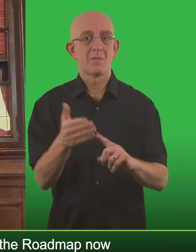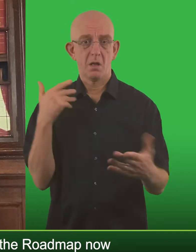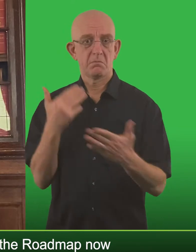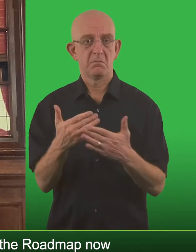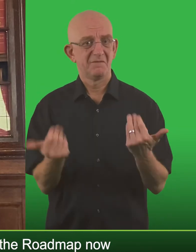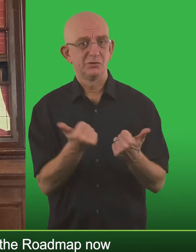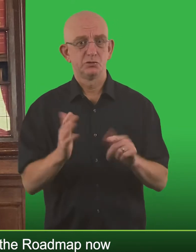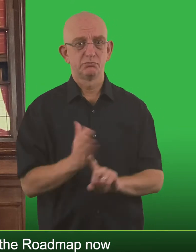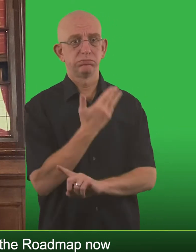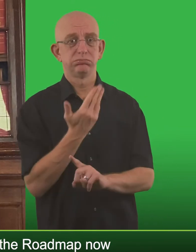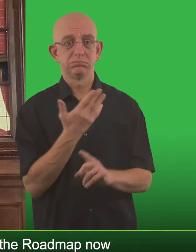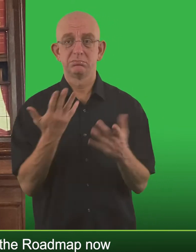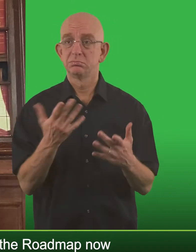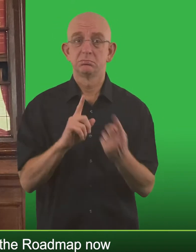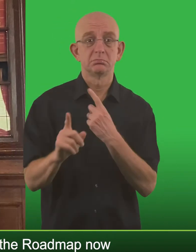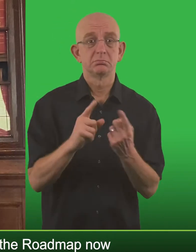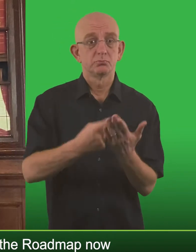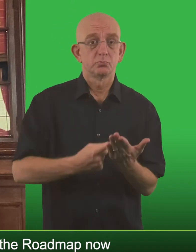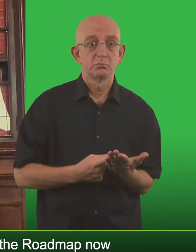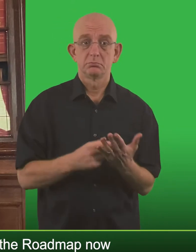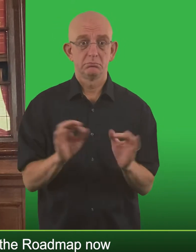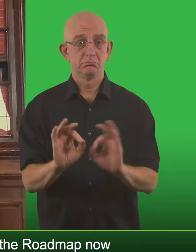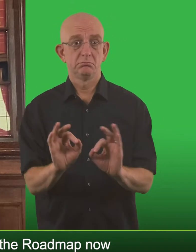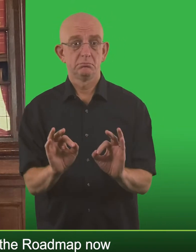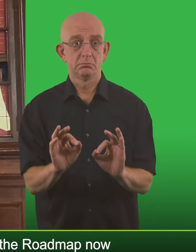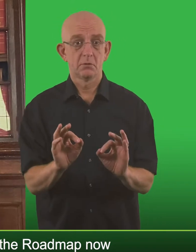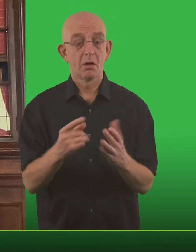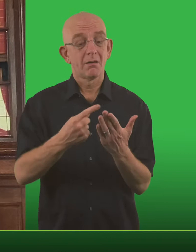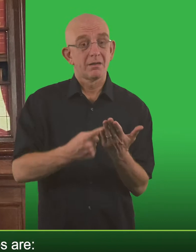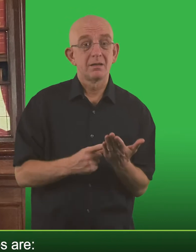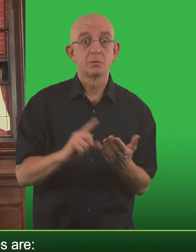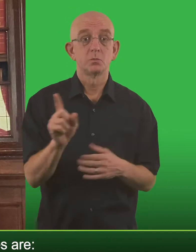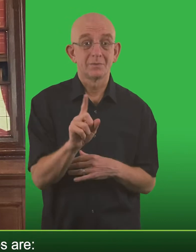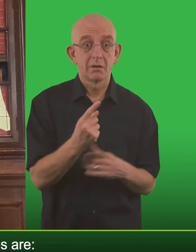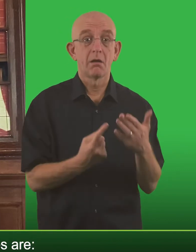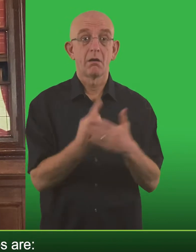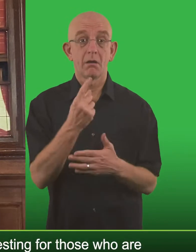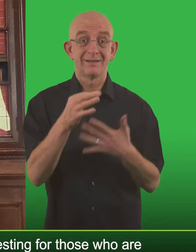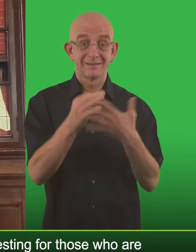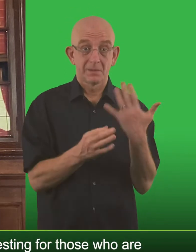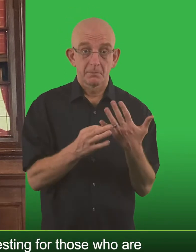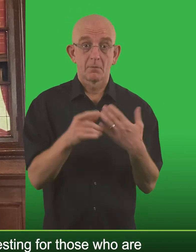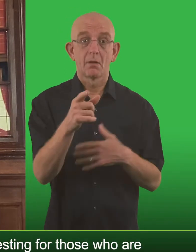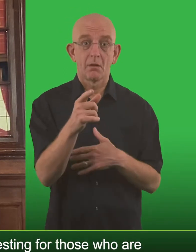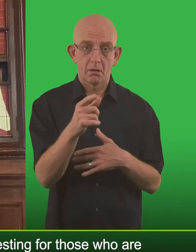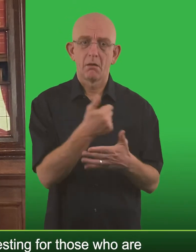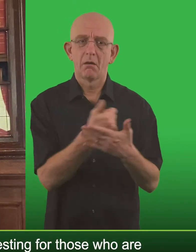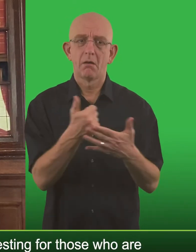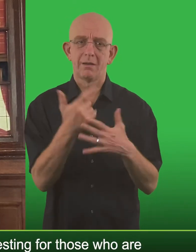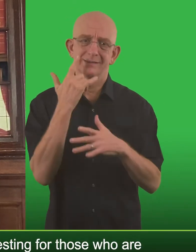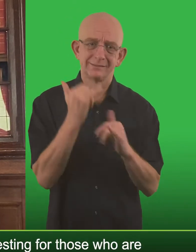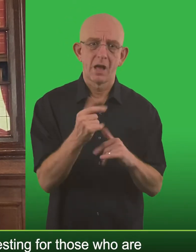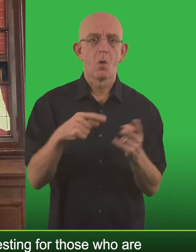well past step 4 of the roadmap now, so no restrictions on mixing. The control measures are test if you've